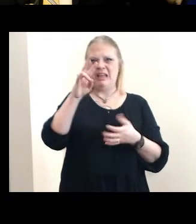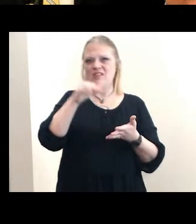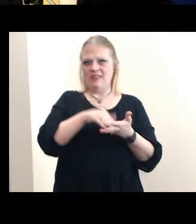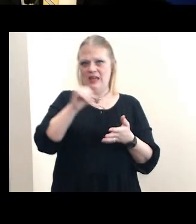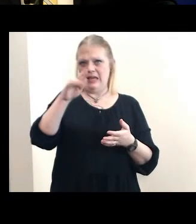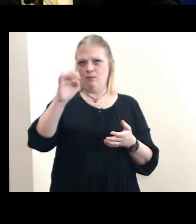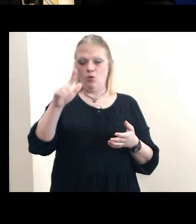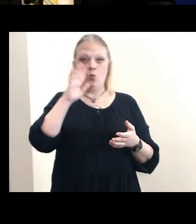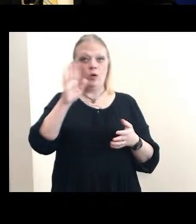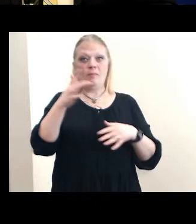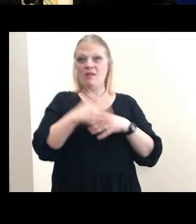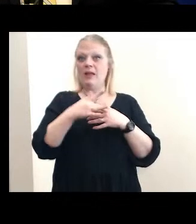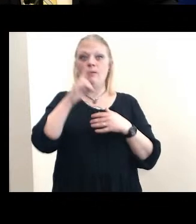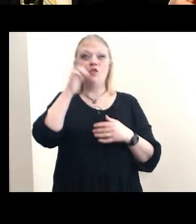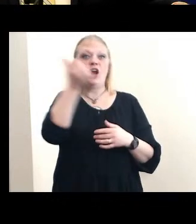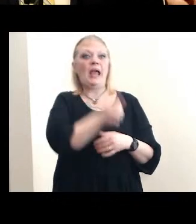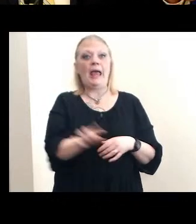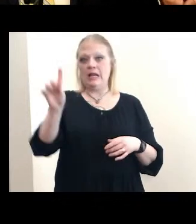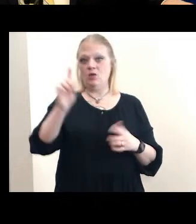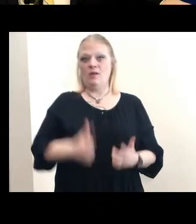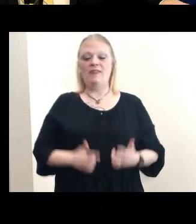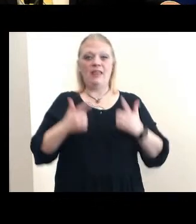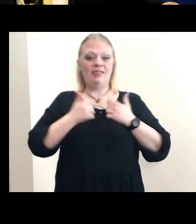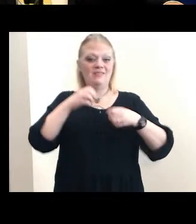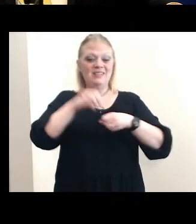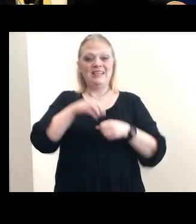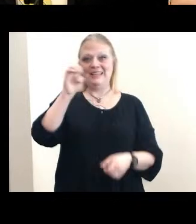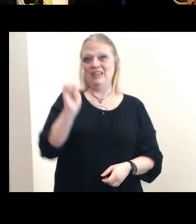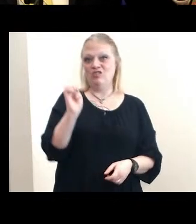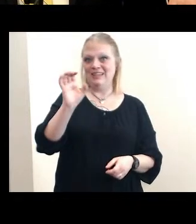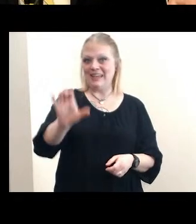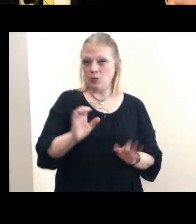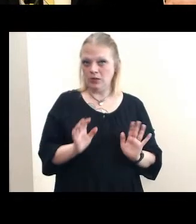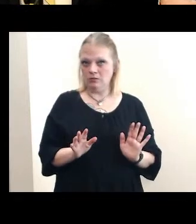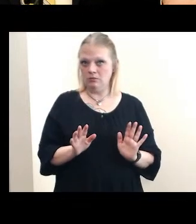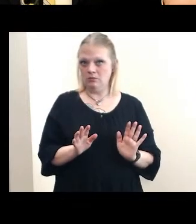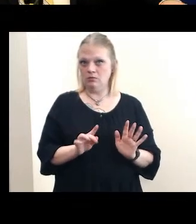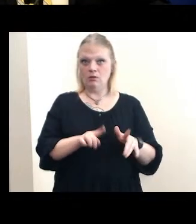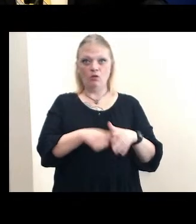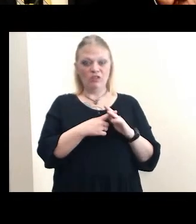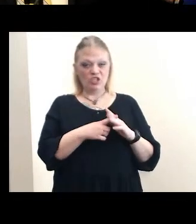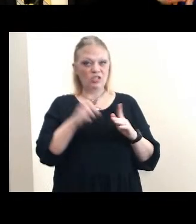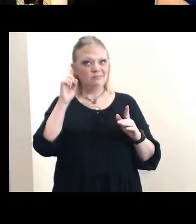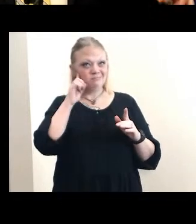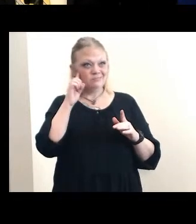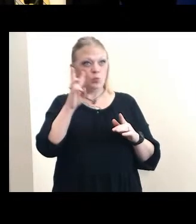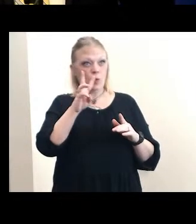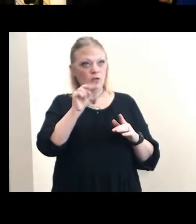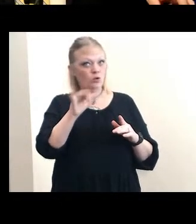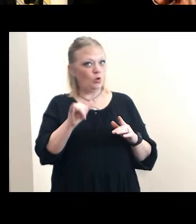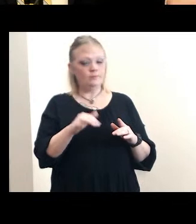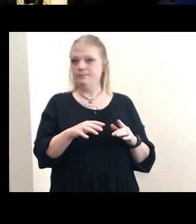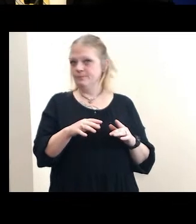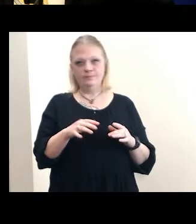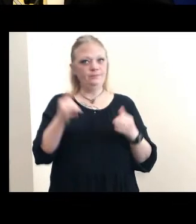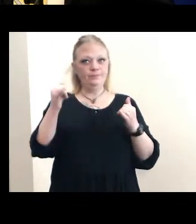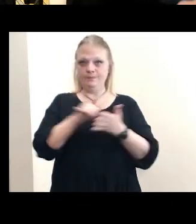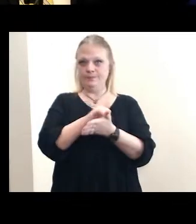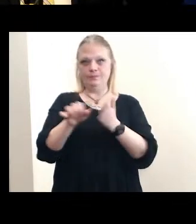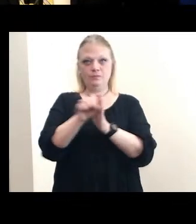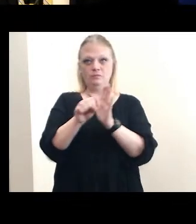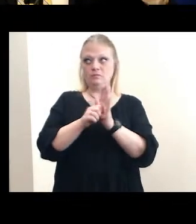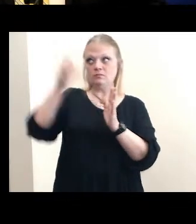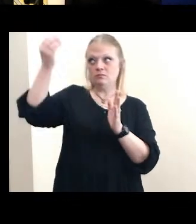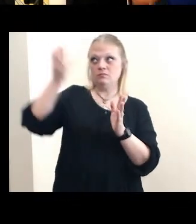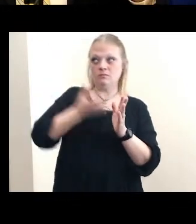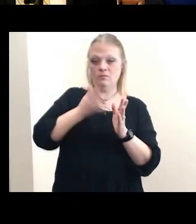be open for anyone who lives in Erie County. We originally heard it was going to be Western New York. We've now heard from New York State it